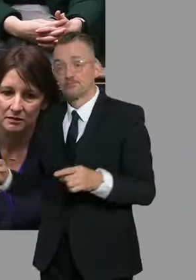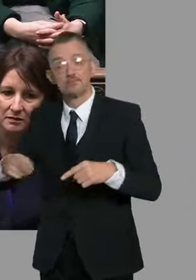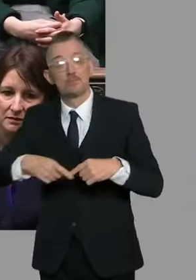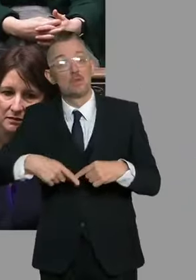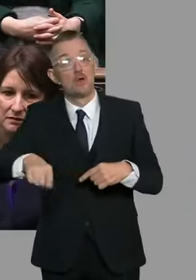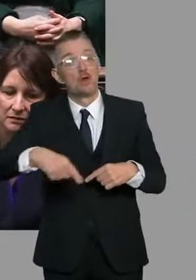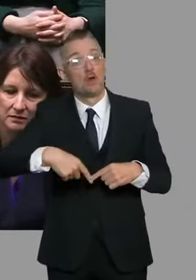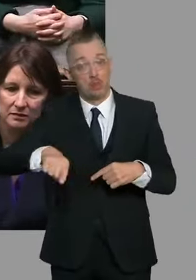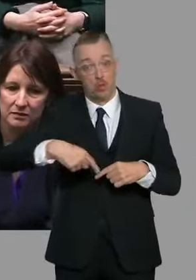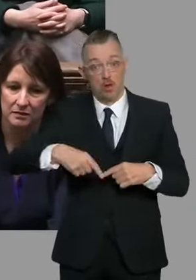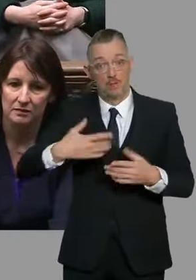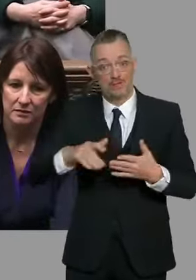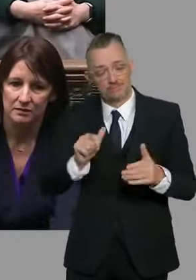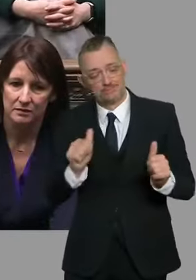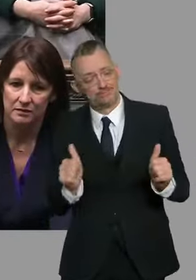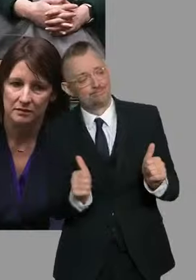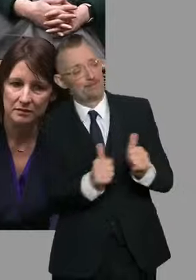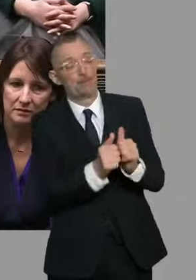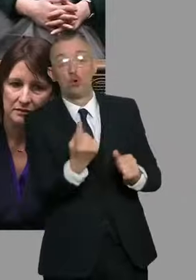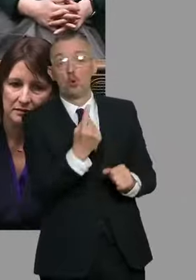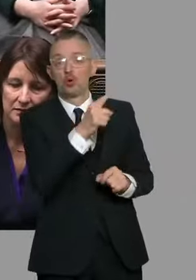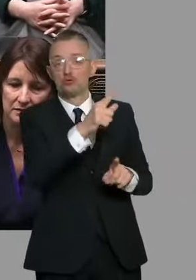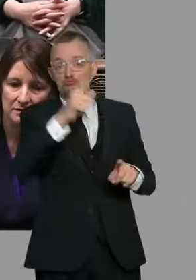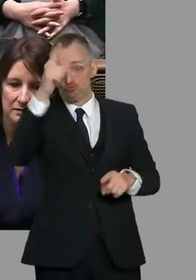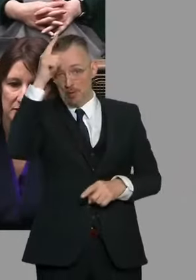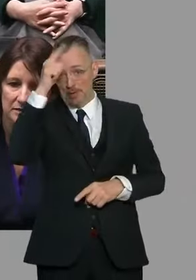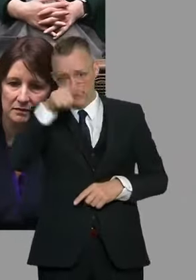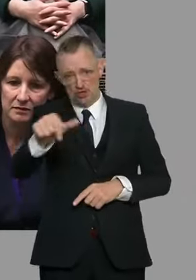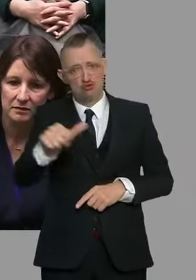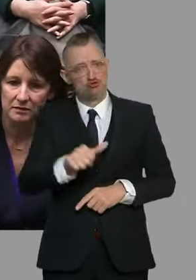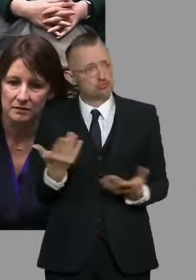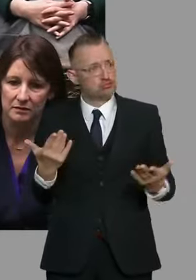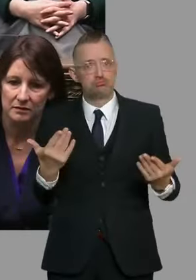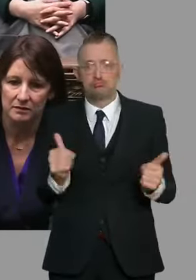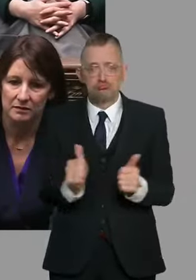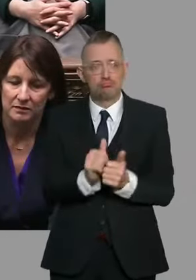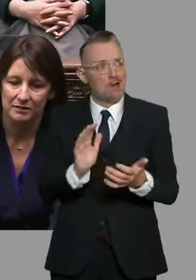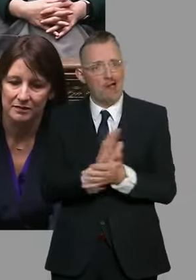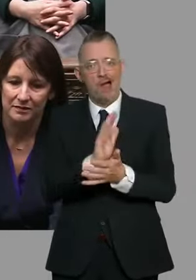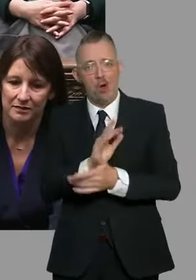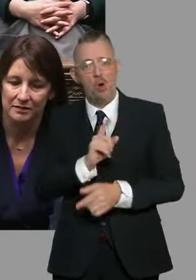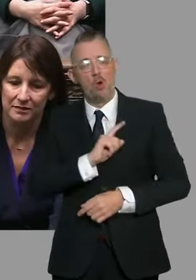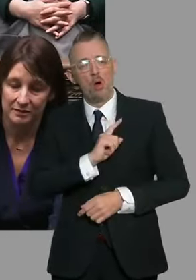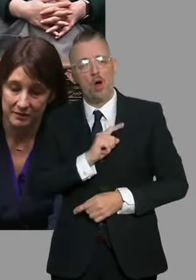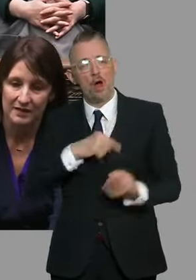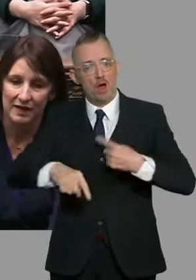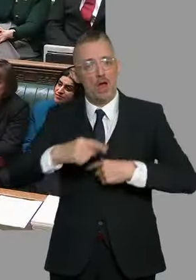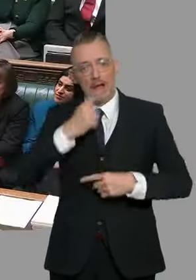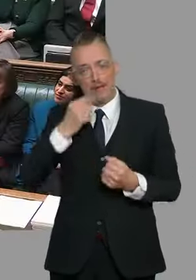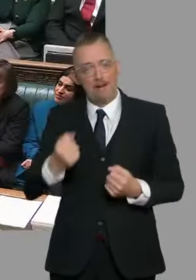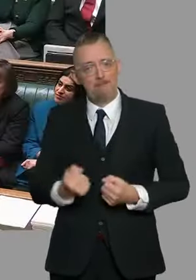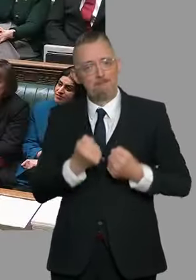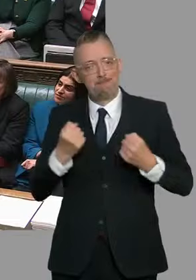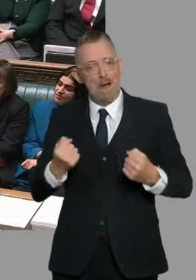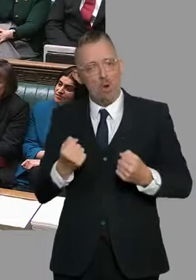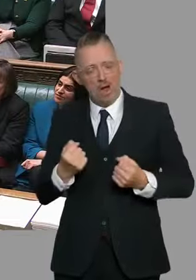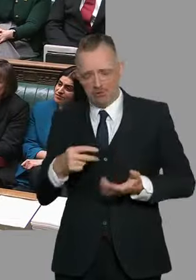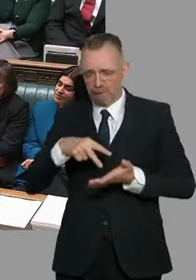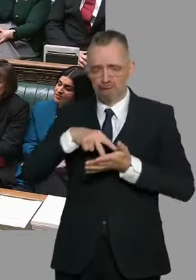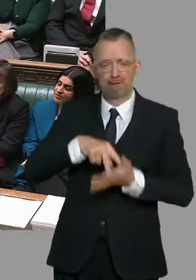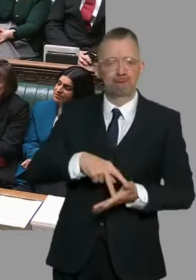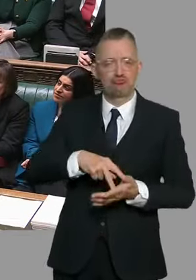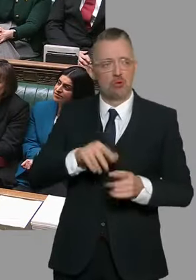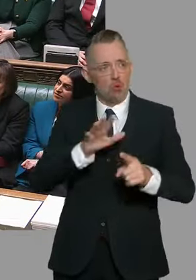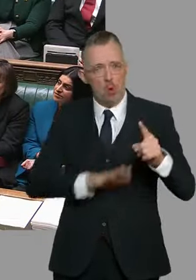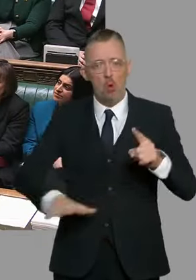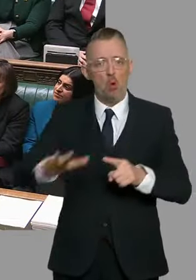welcoming that, because that will make sure we have the powers to take enforcement action across the continent where it is needed. We've set up the Border